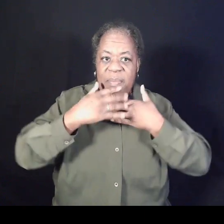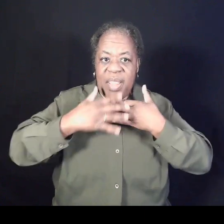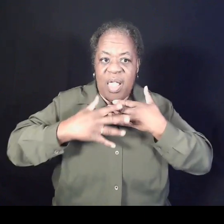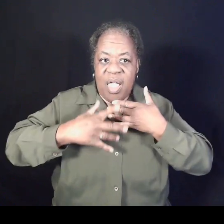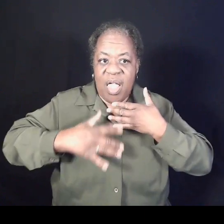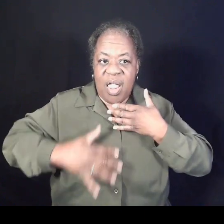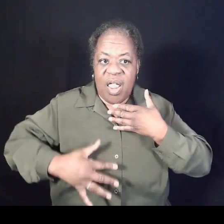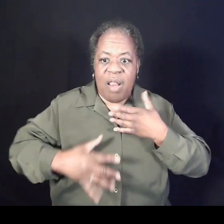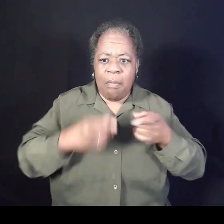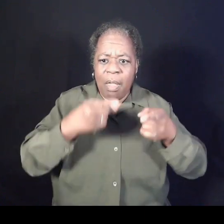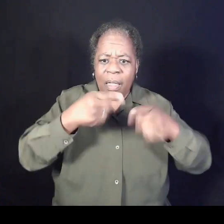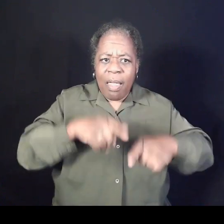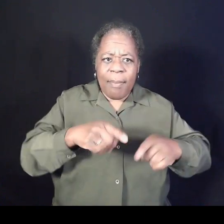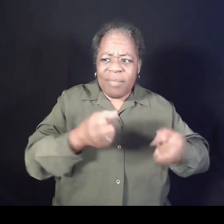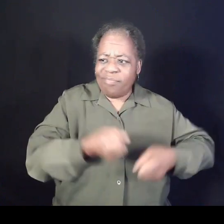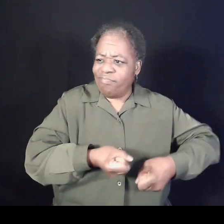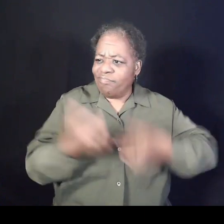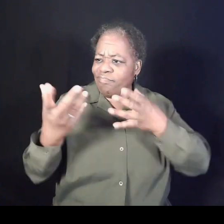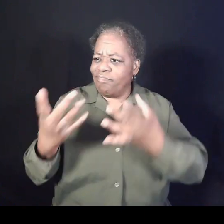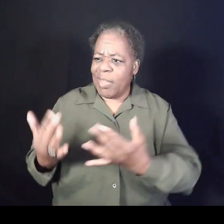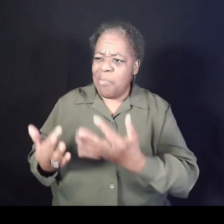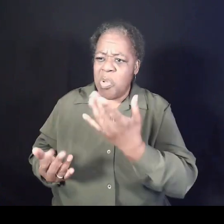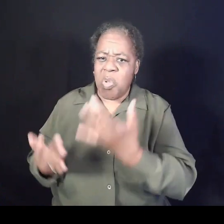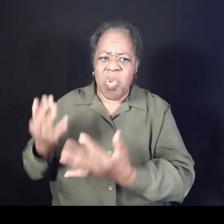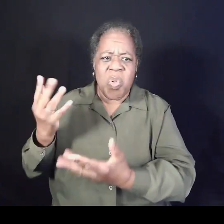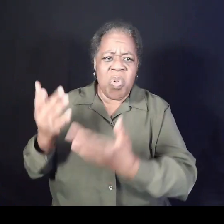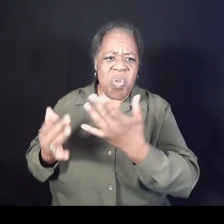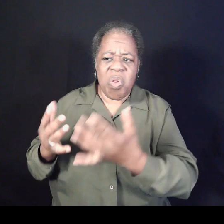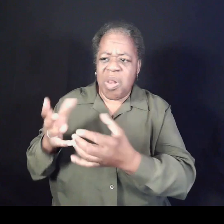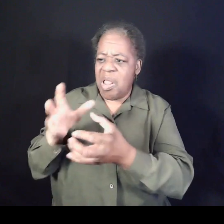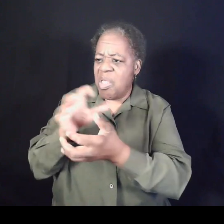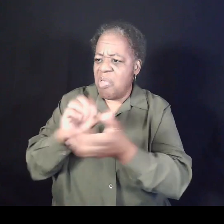burning, will be fuel for the fire.